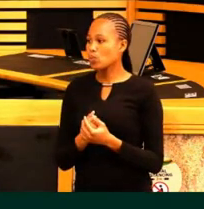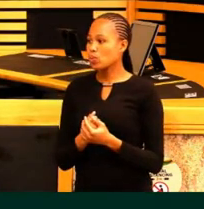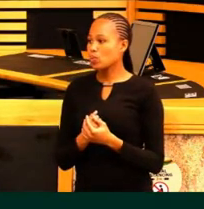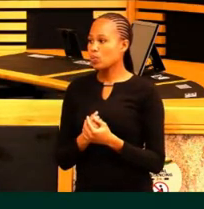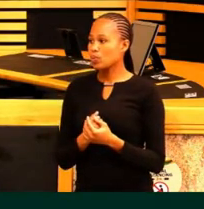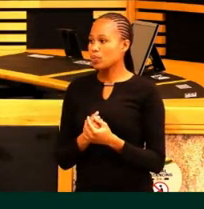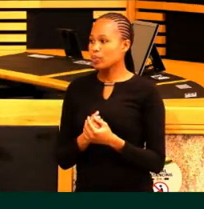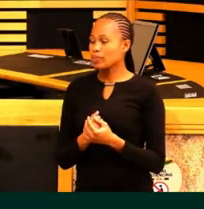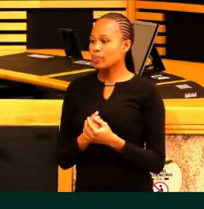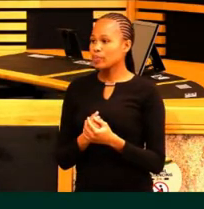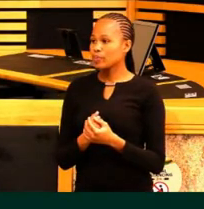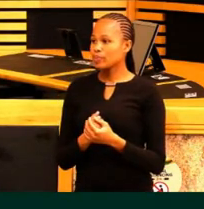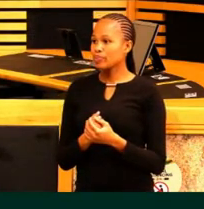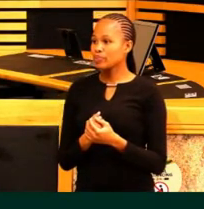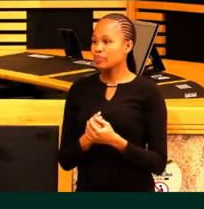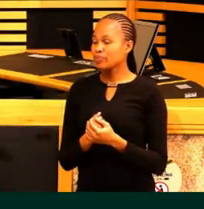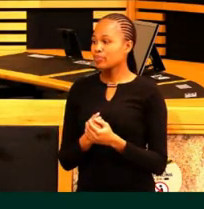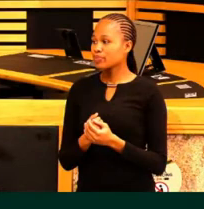um